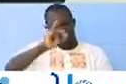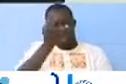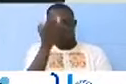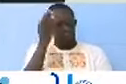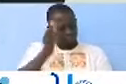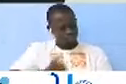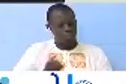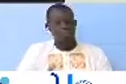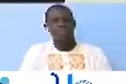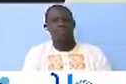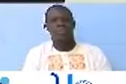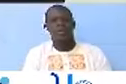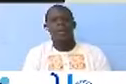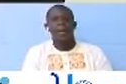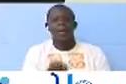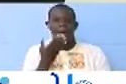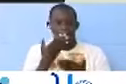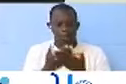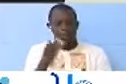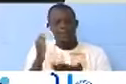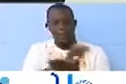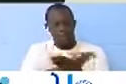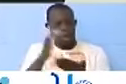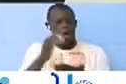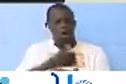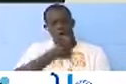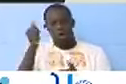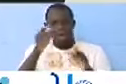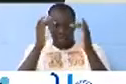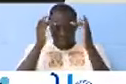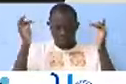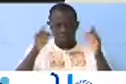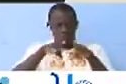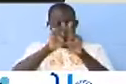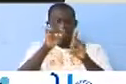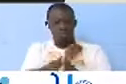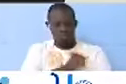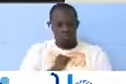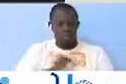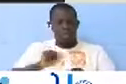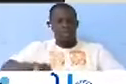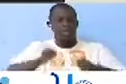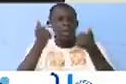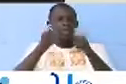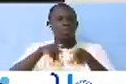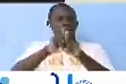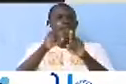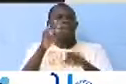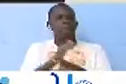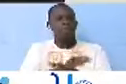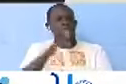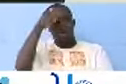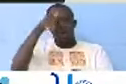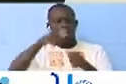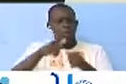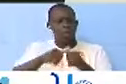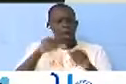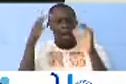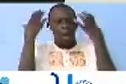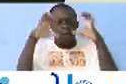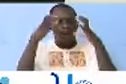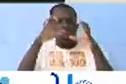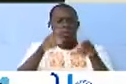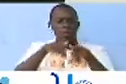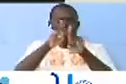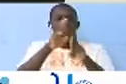that's true. Okay, please share some of your experiences with us, starting with the case of Lamine Sanneh. Tell us what